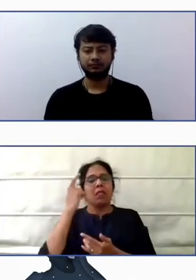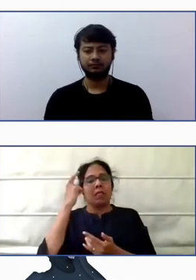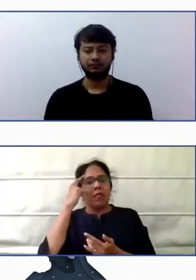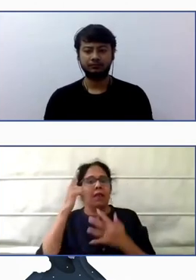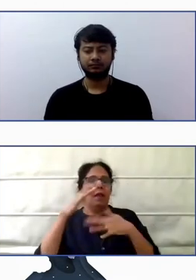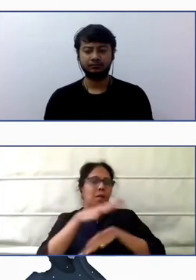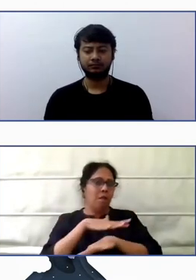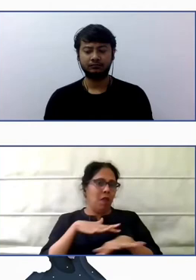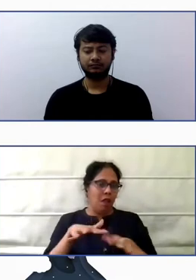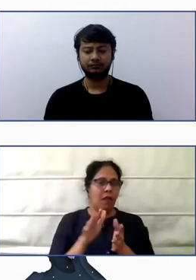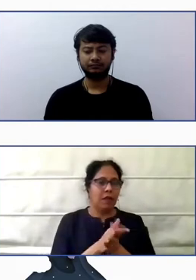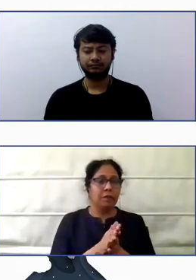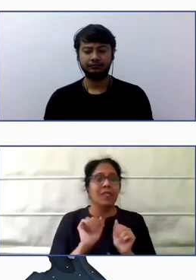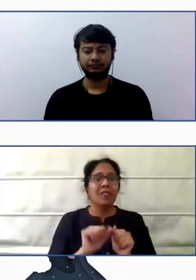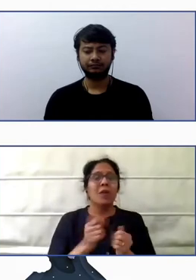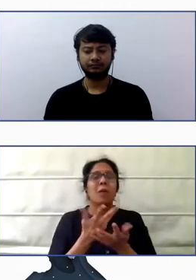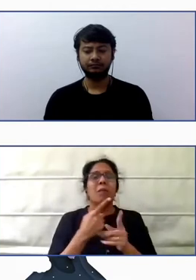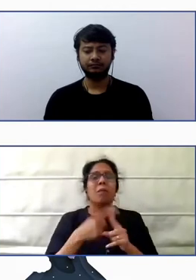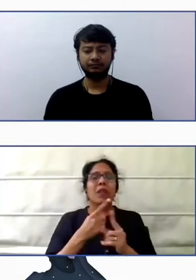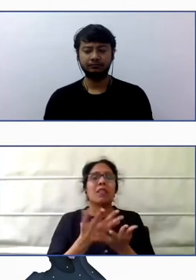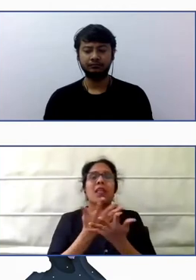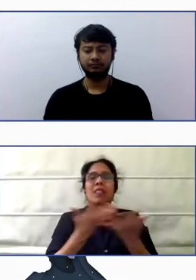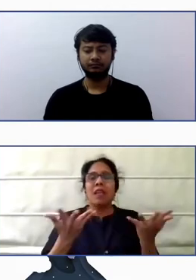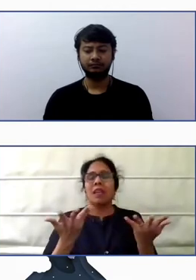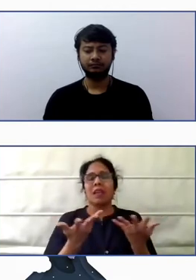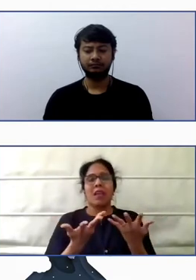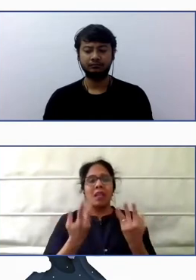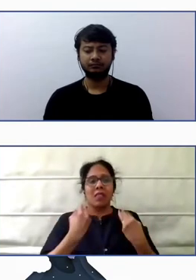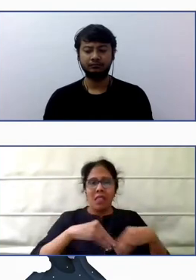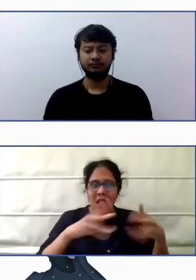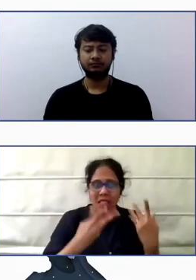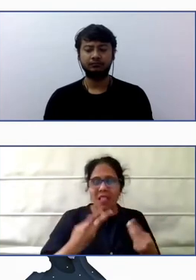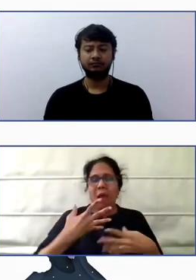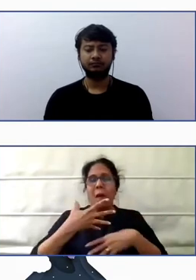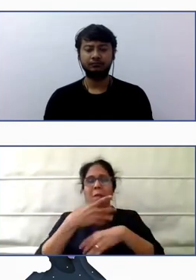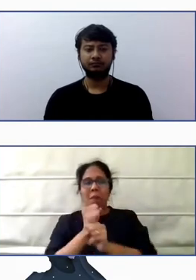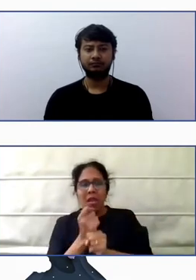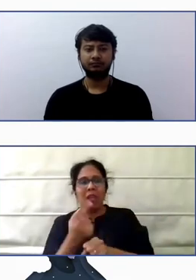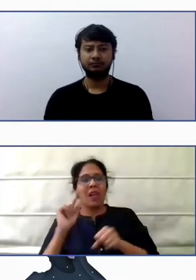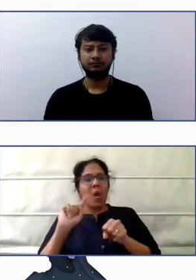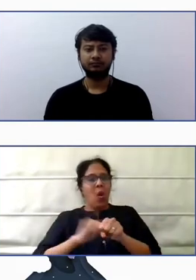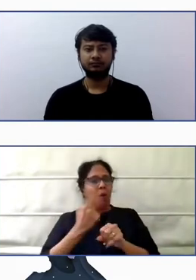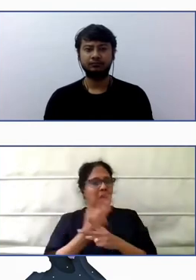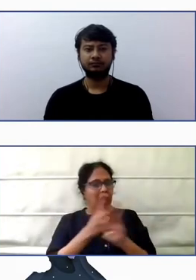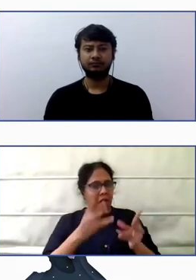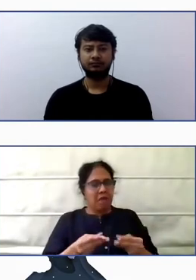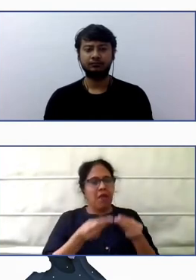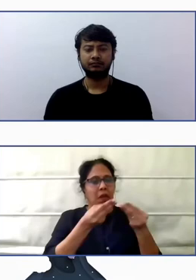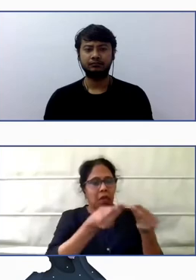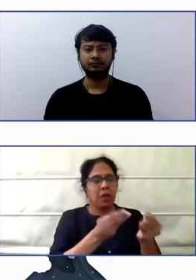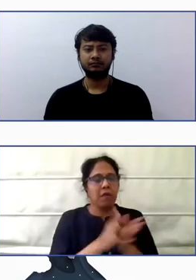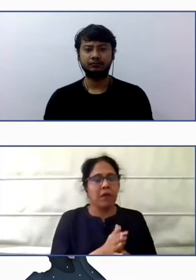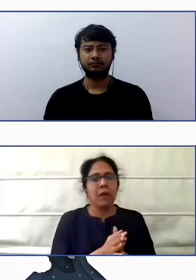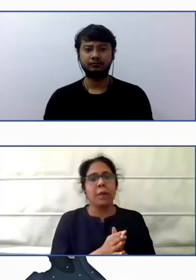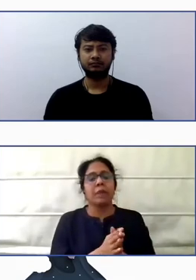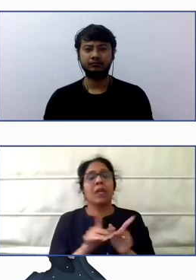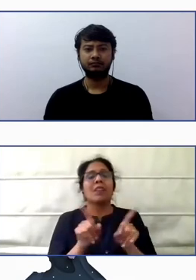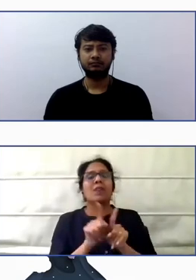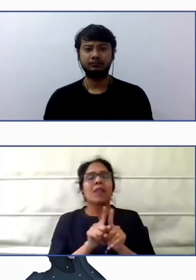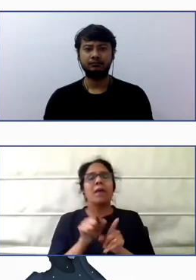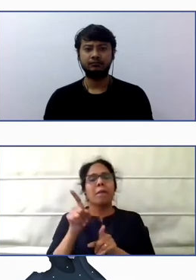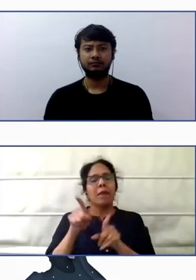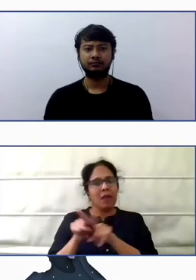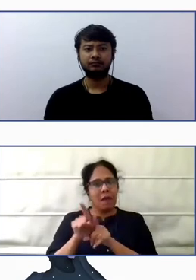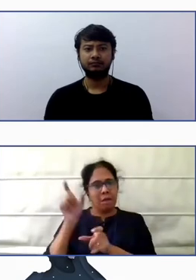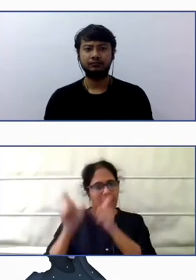The type of products or type of opportunities today, yes, the people who, if there is a education and the corporates who are